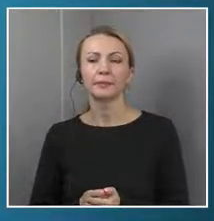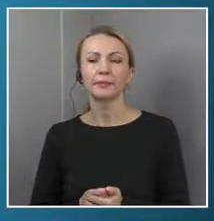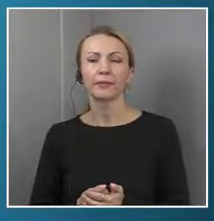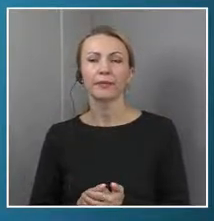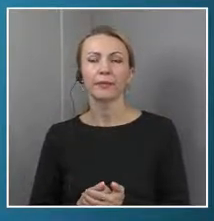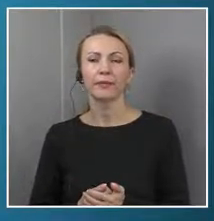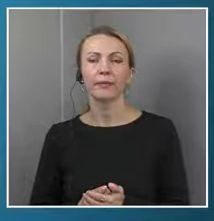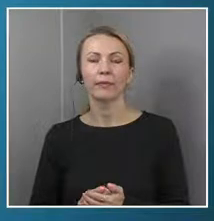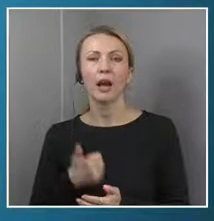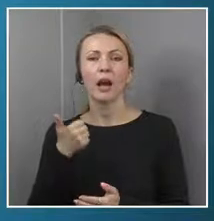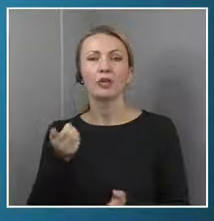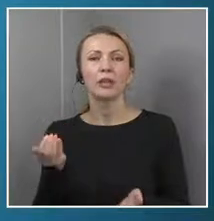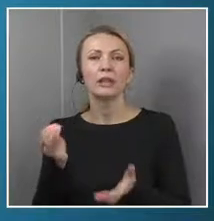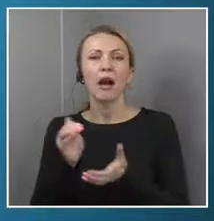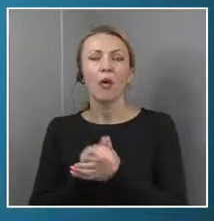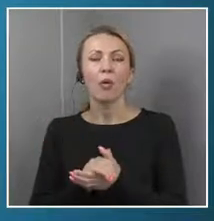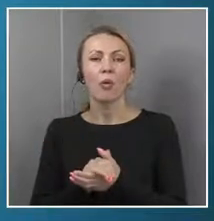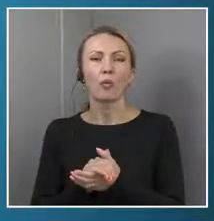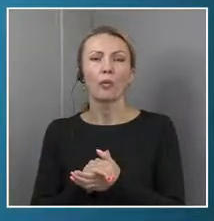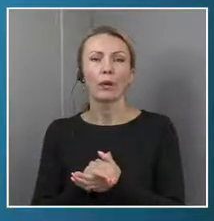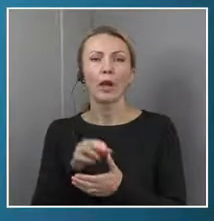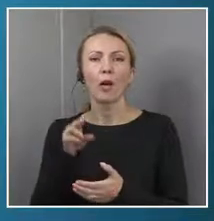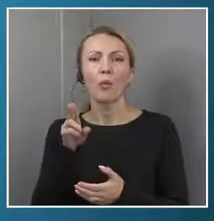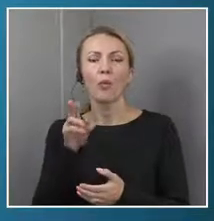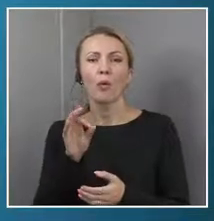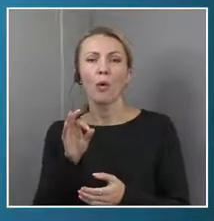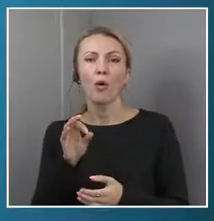and then followed by old masters,